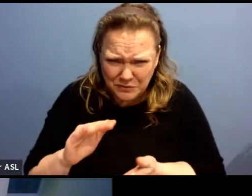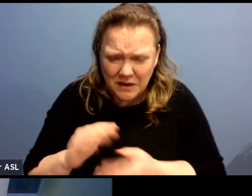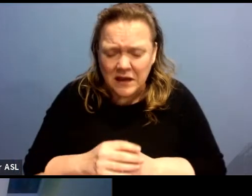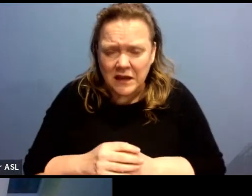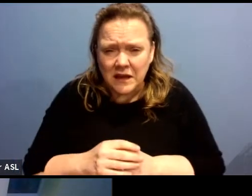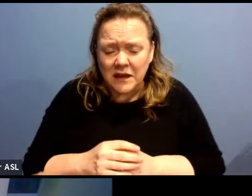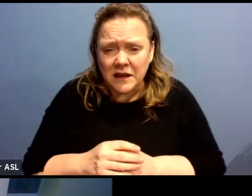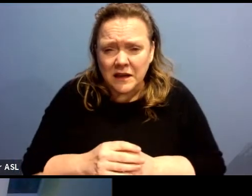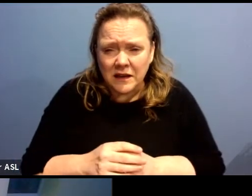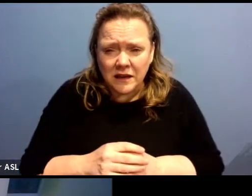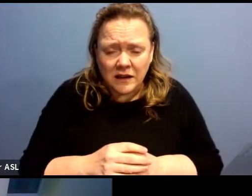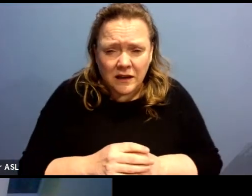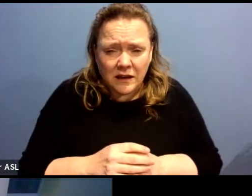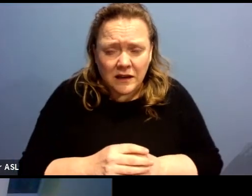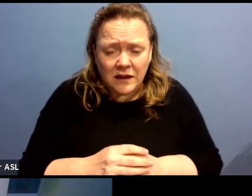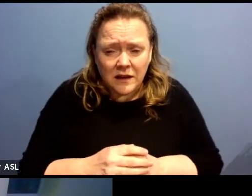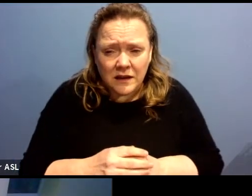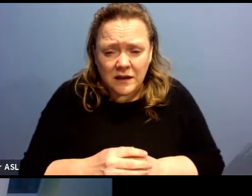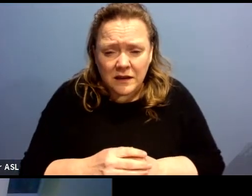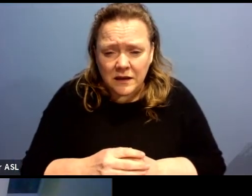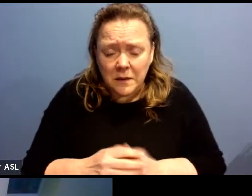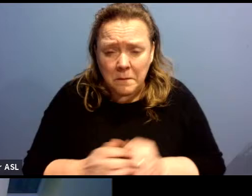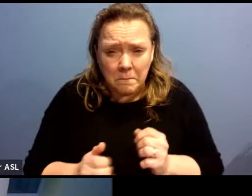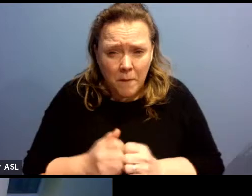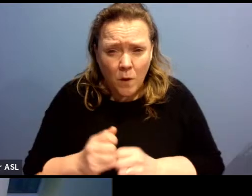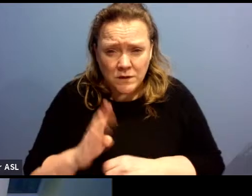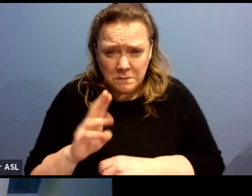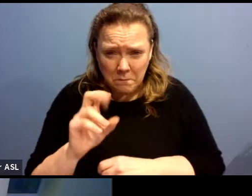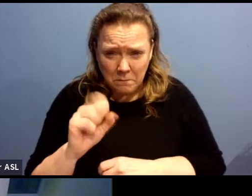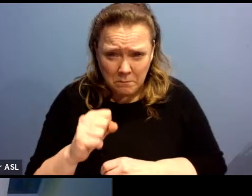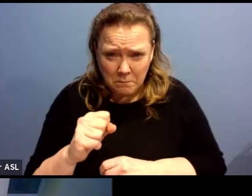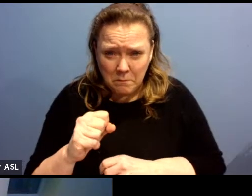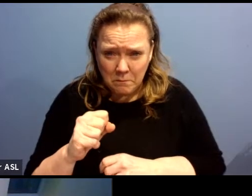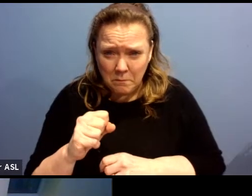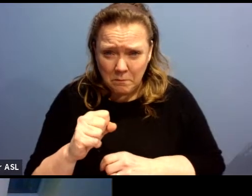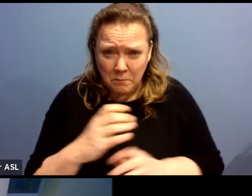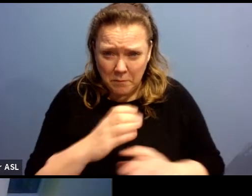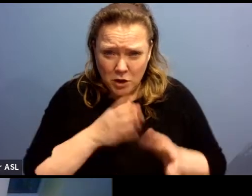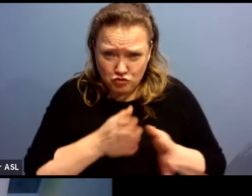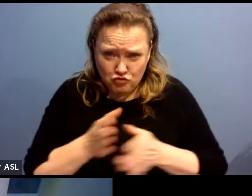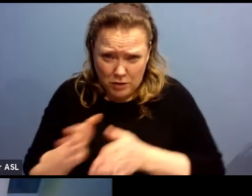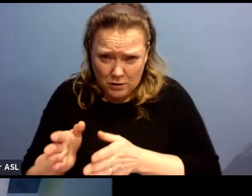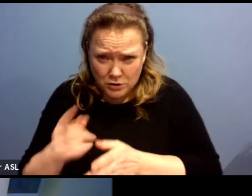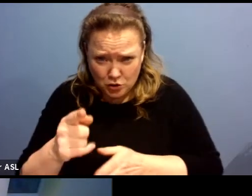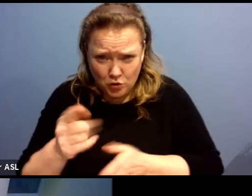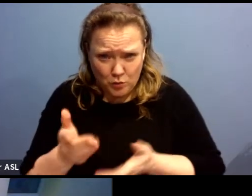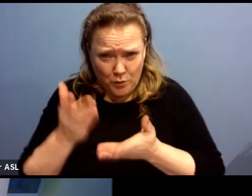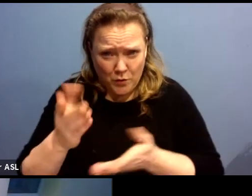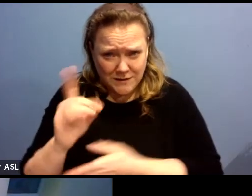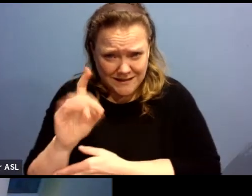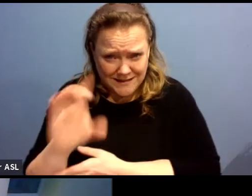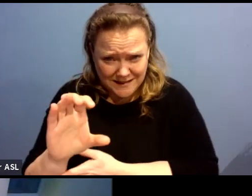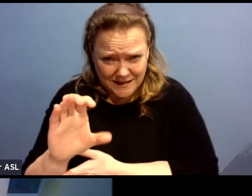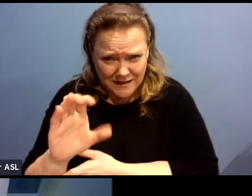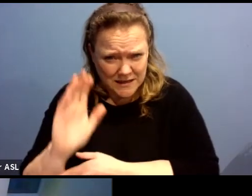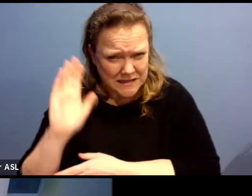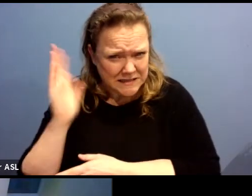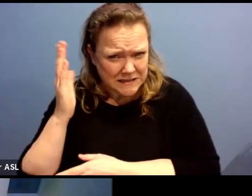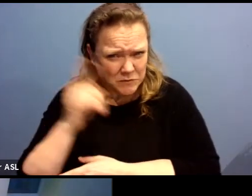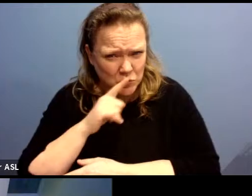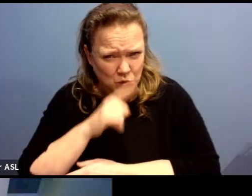Additionally, most of the lines are they proposing cuts for within DC effectively, not just disproportionately